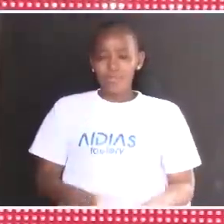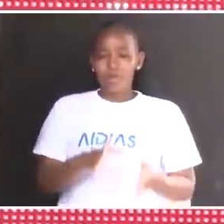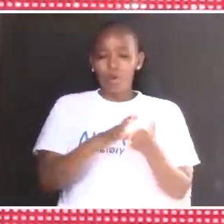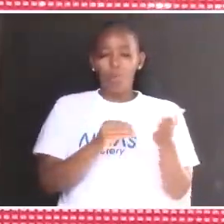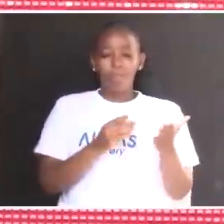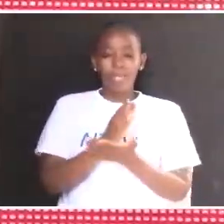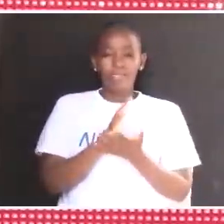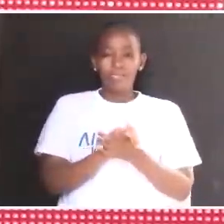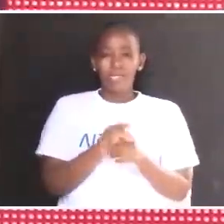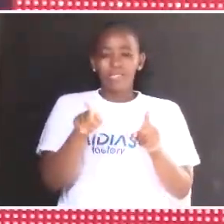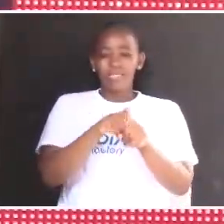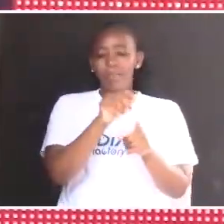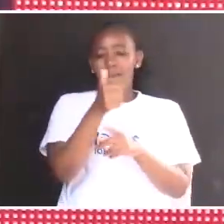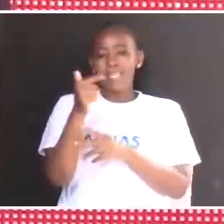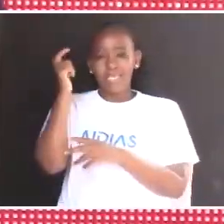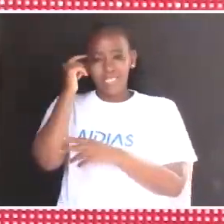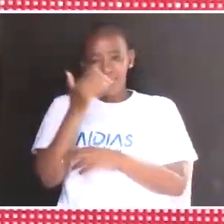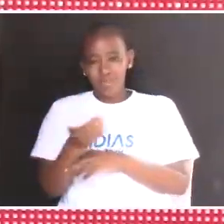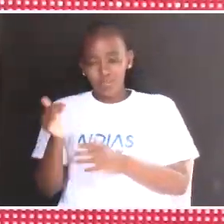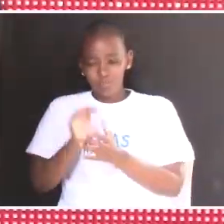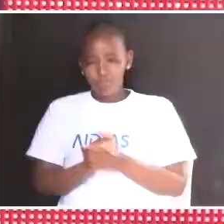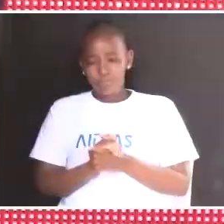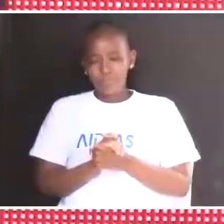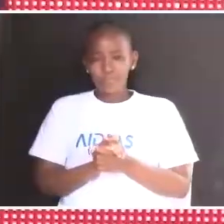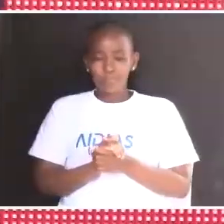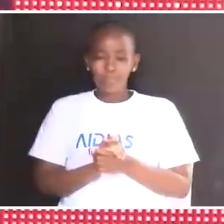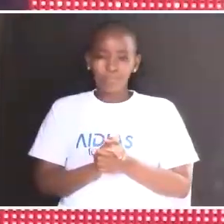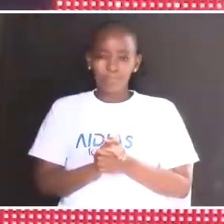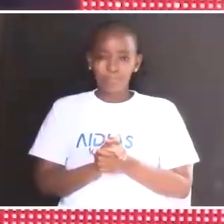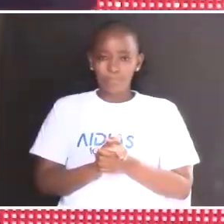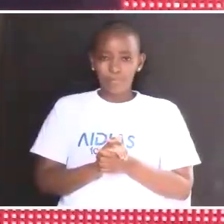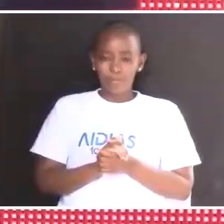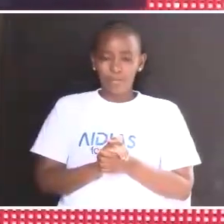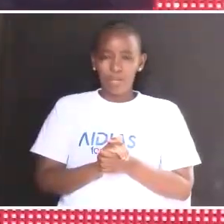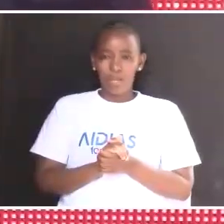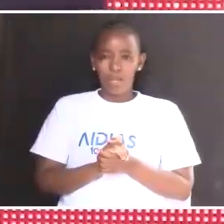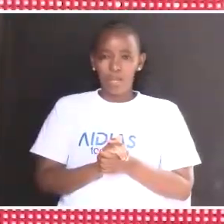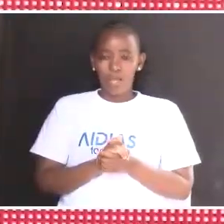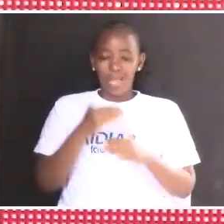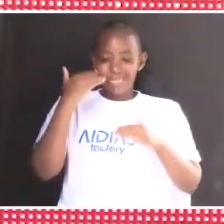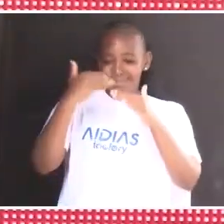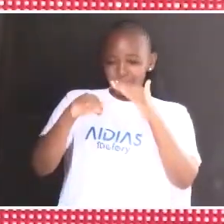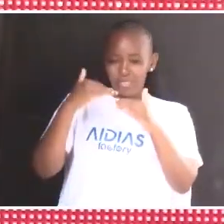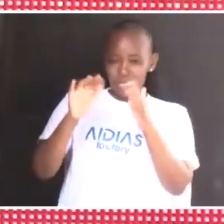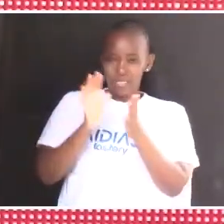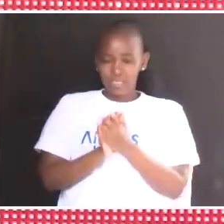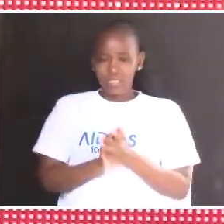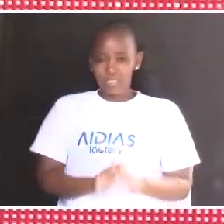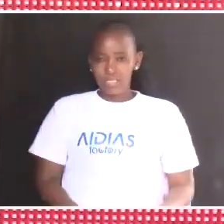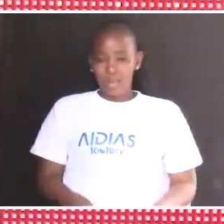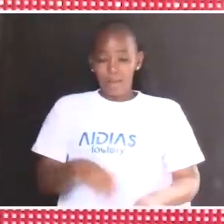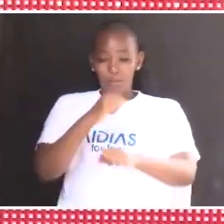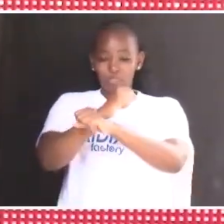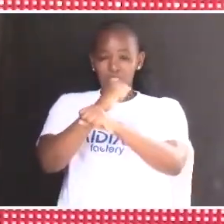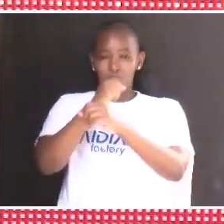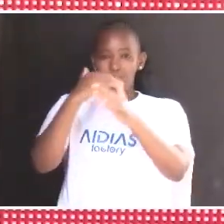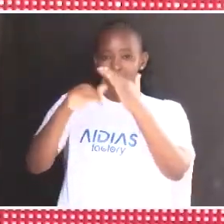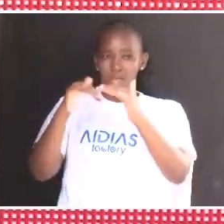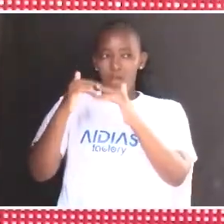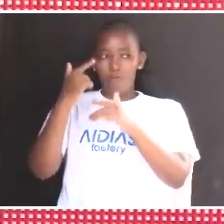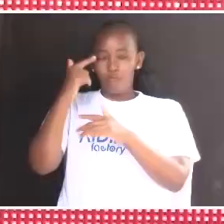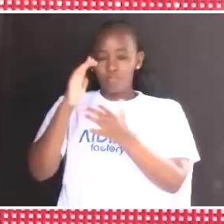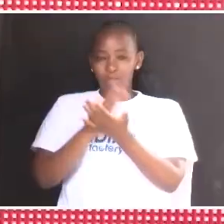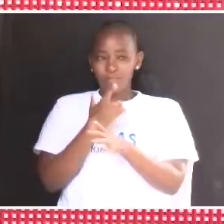copyright, just like any other intellectual property, of course, other than trademarks, is limited. The protection is limited for a